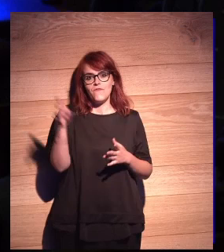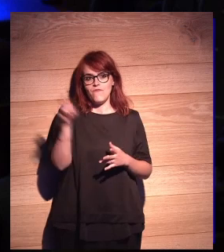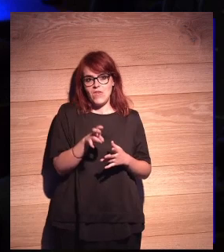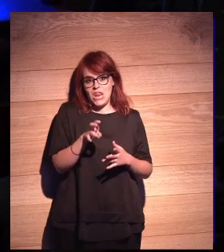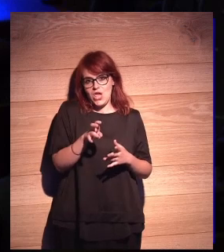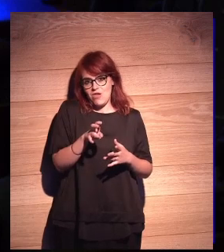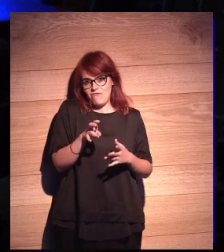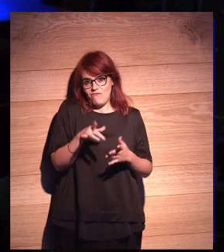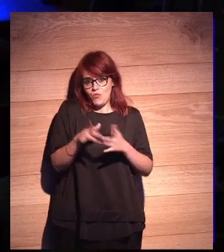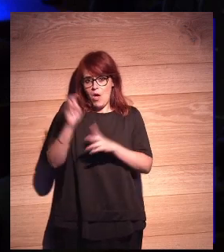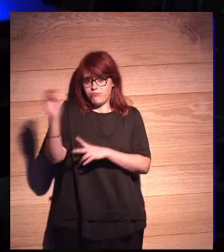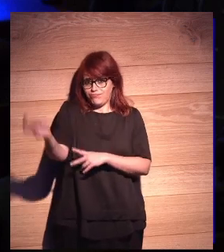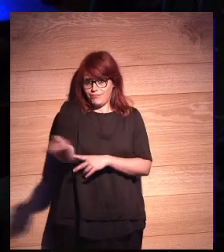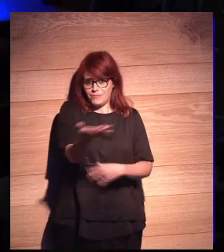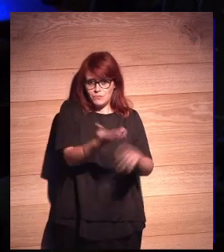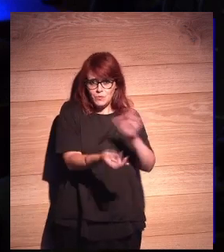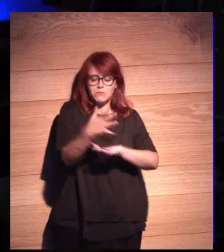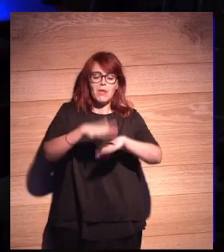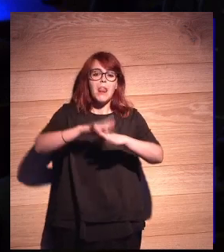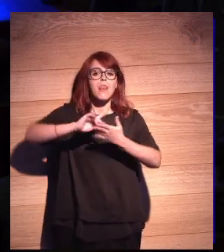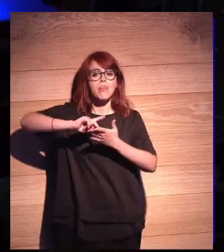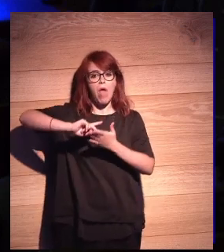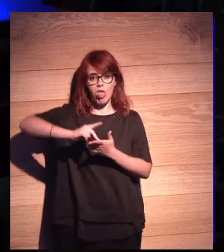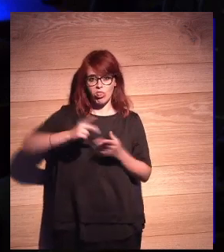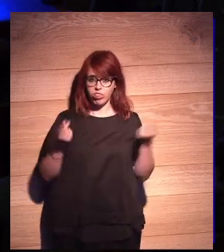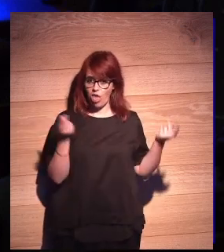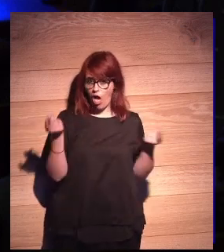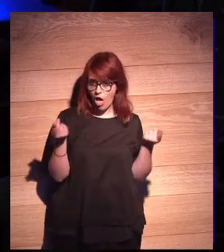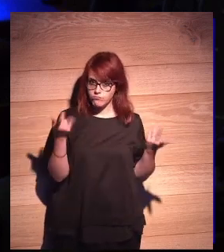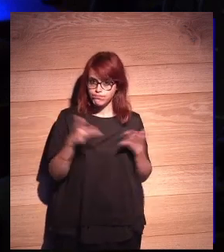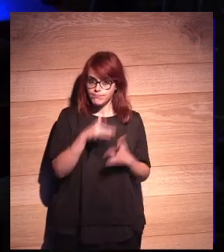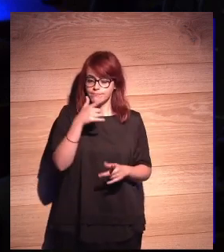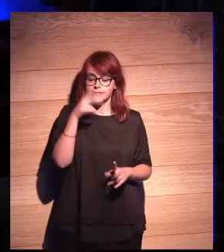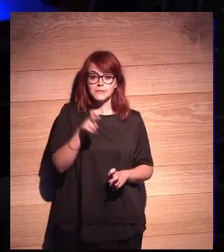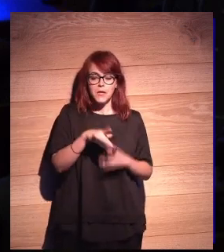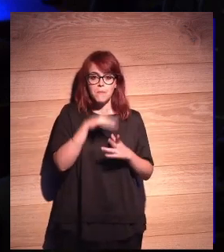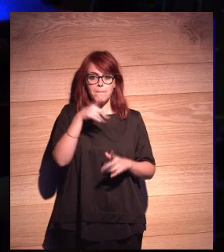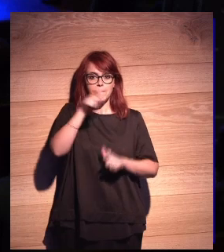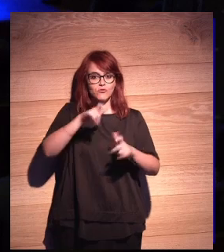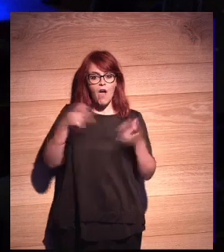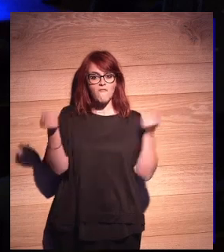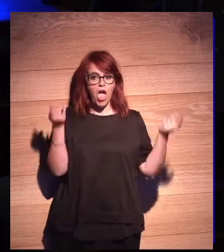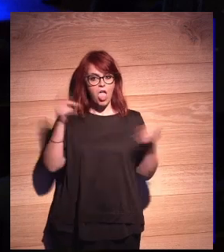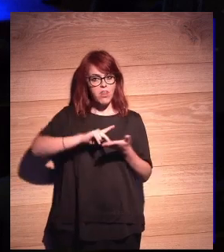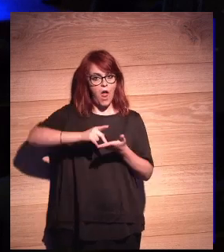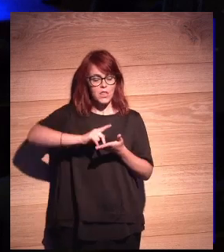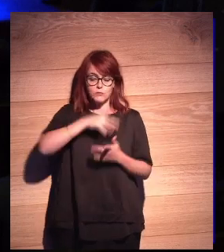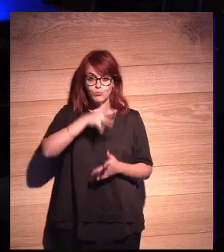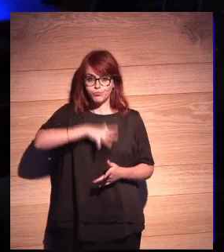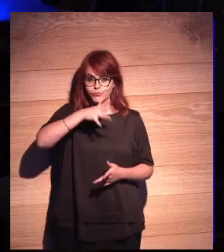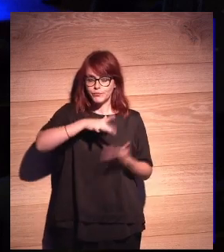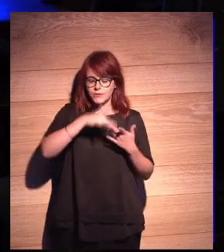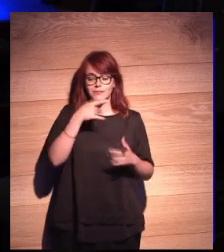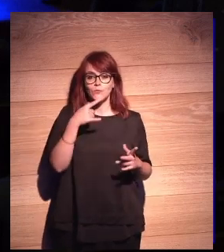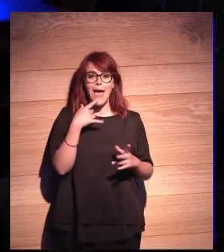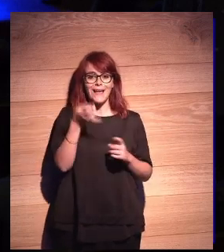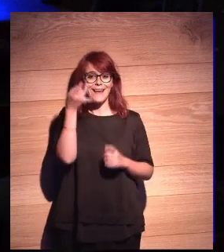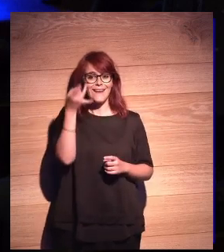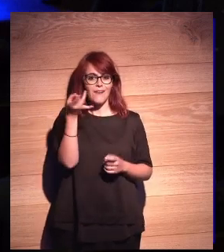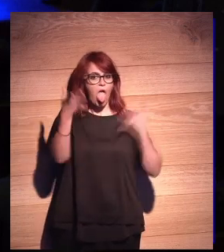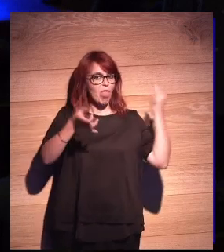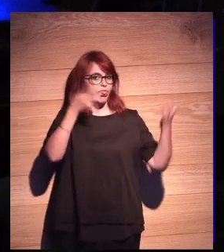So there are many things coming from many places, and in case of dance, even now working with dancers,